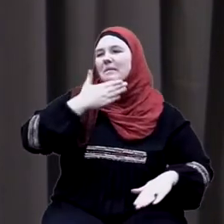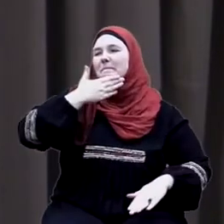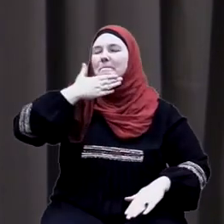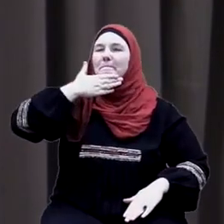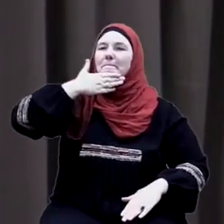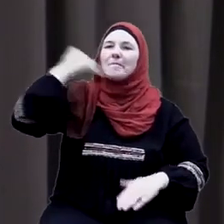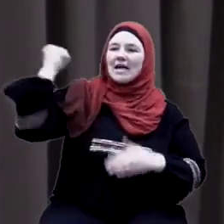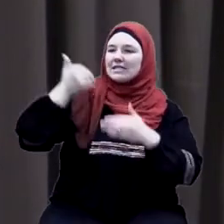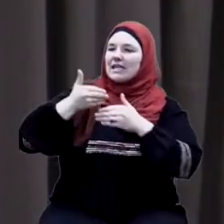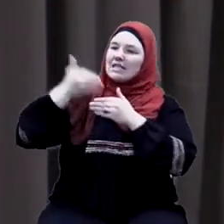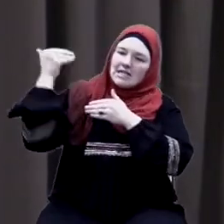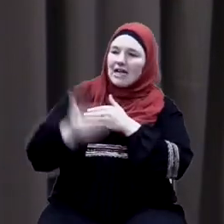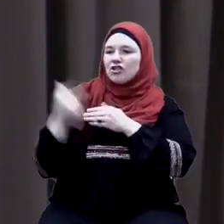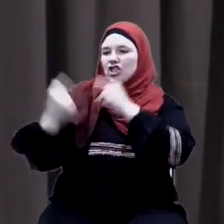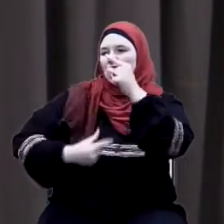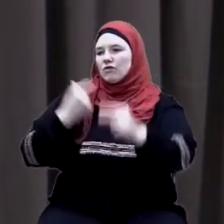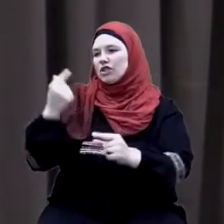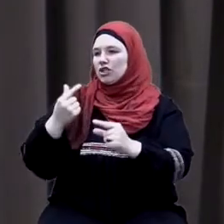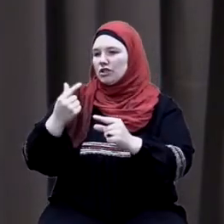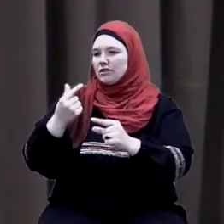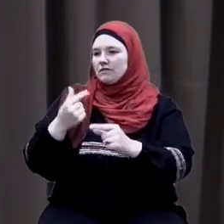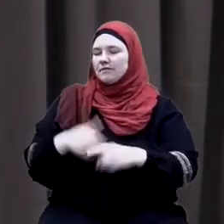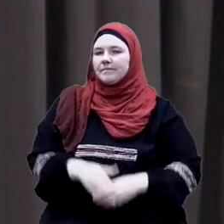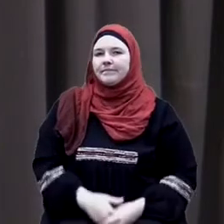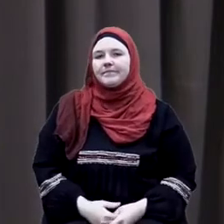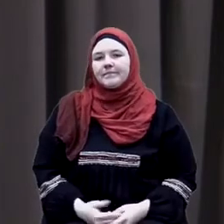greatest next generation ever.